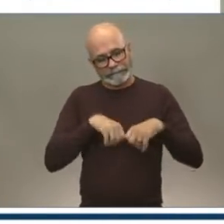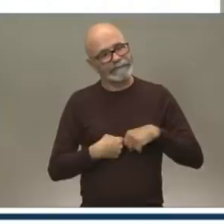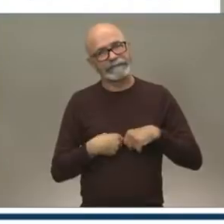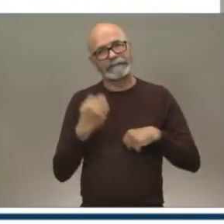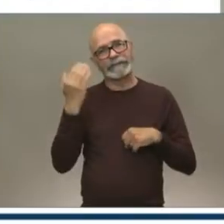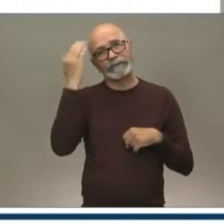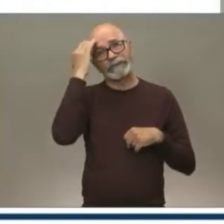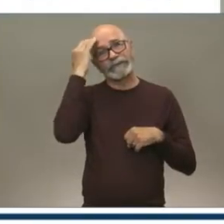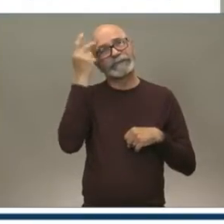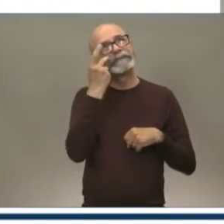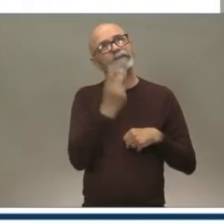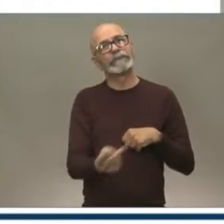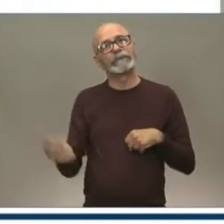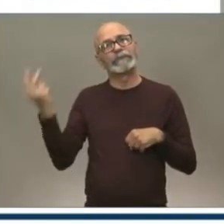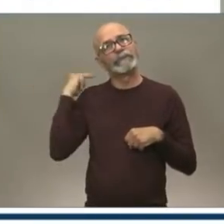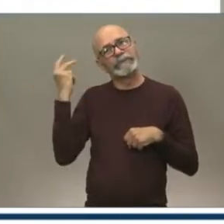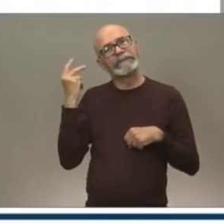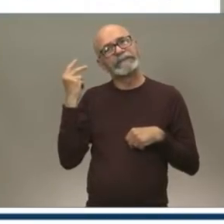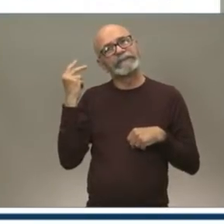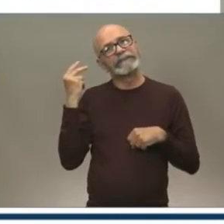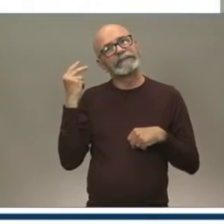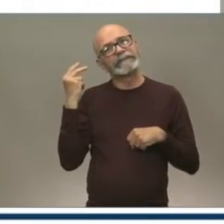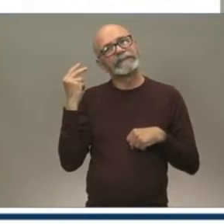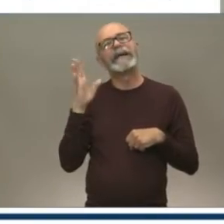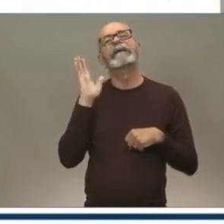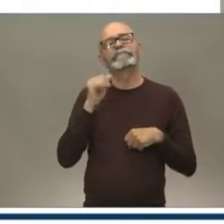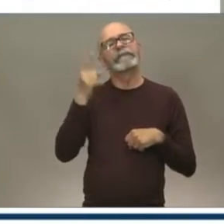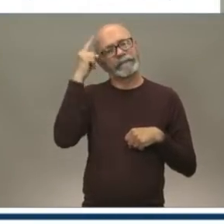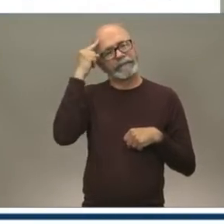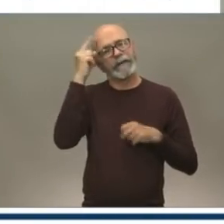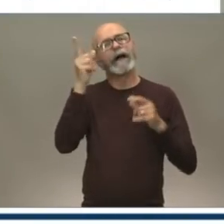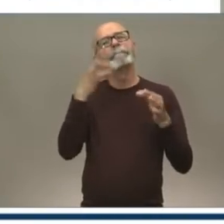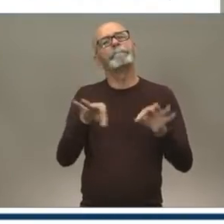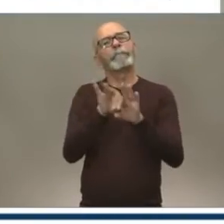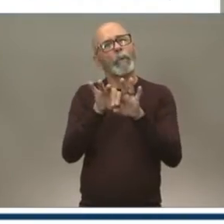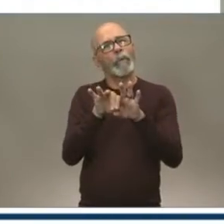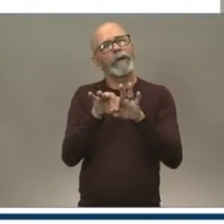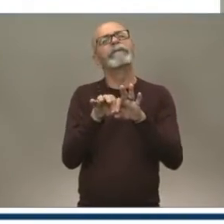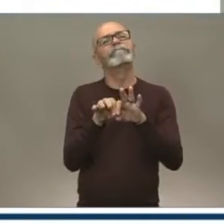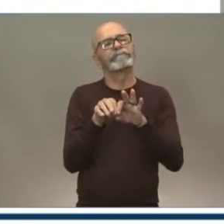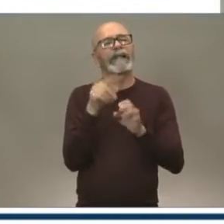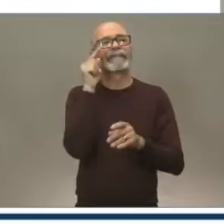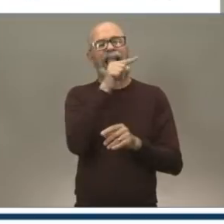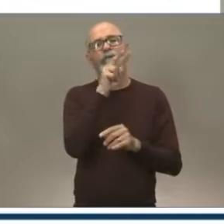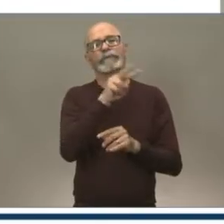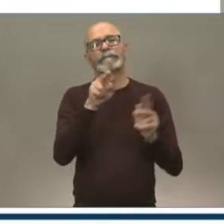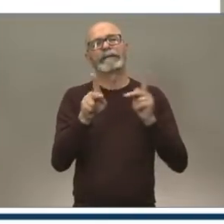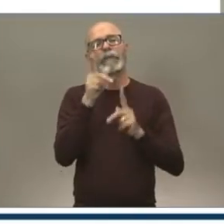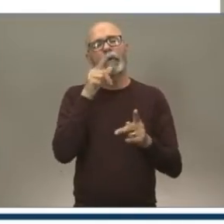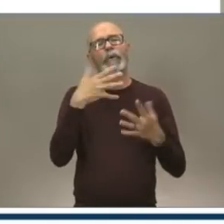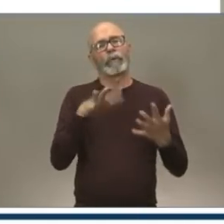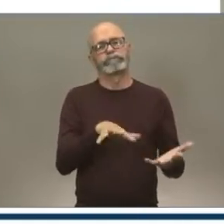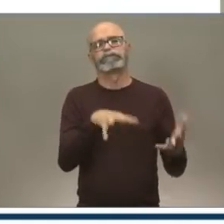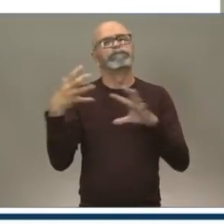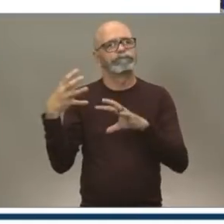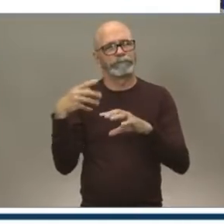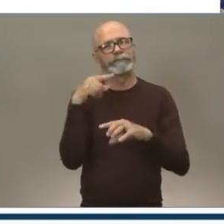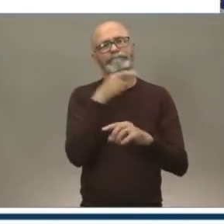of those who have suffered this year, especially with the tragedy that occurred at Portapique 1 year ago. Thank you.